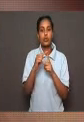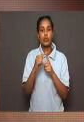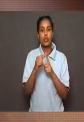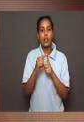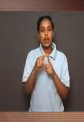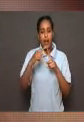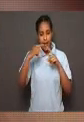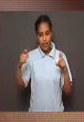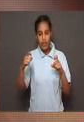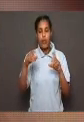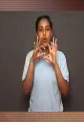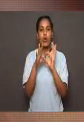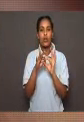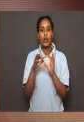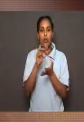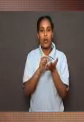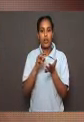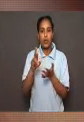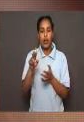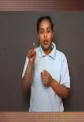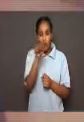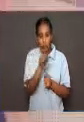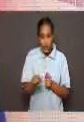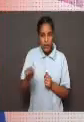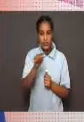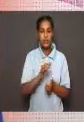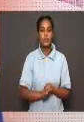an anti-bonding molecular orbital.